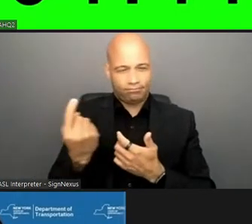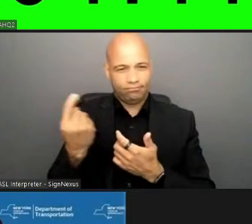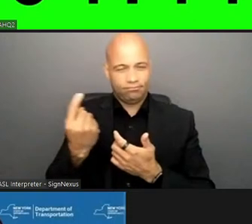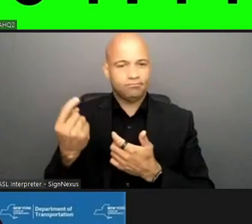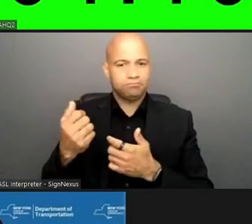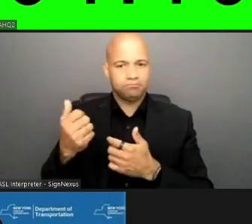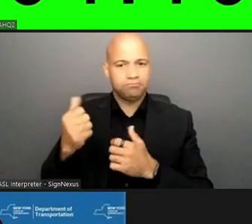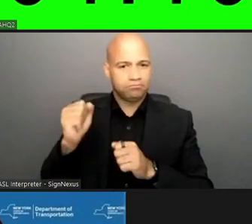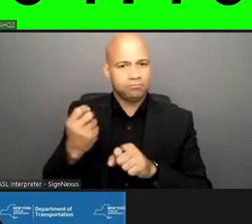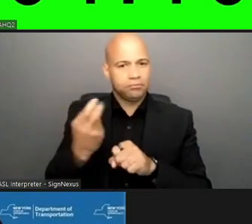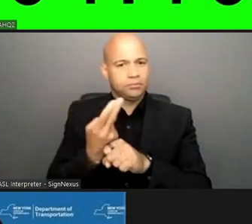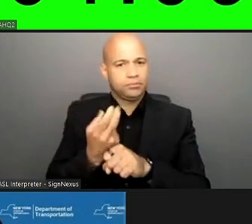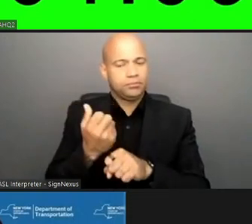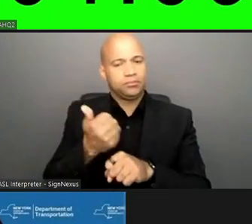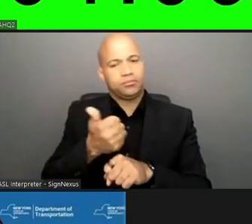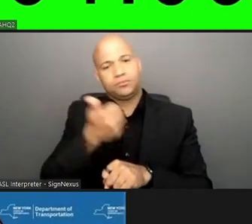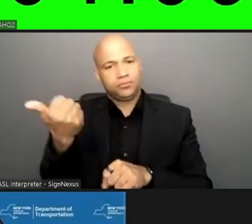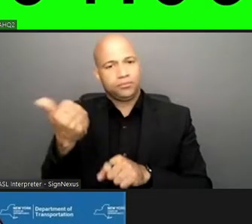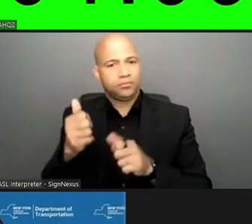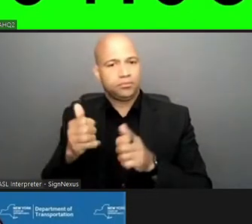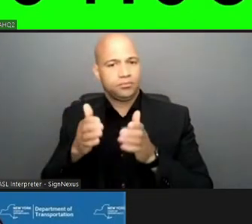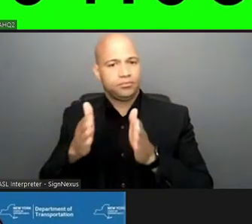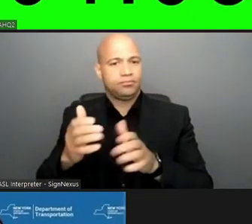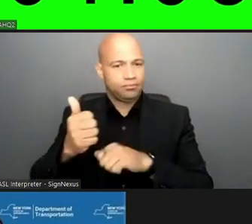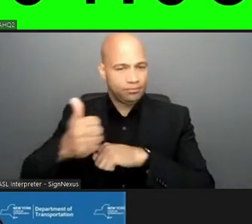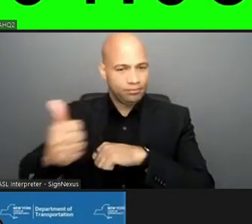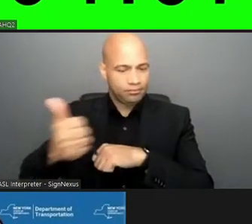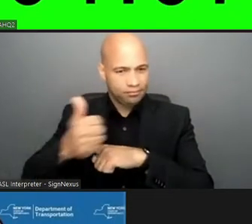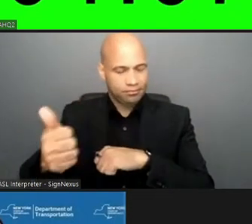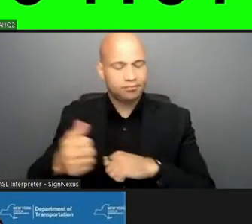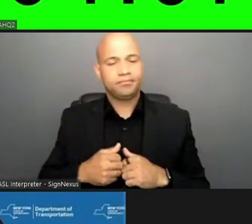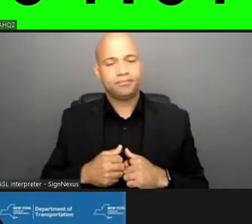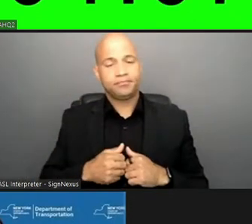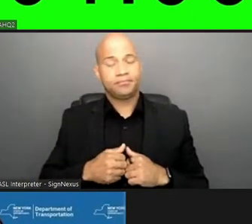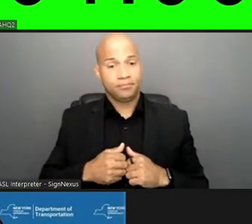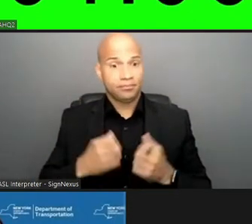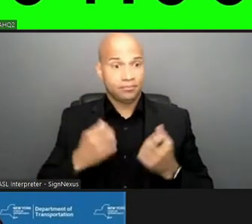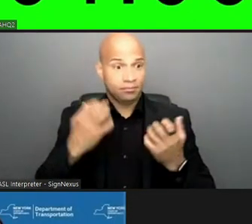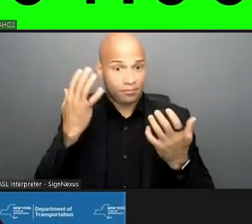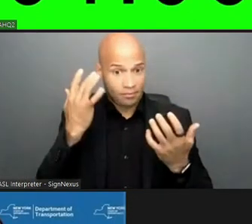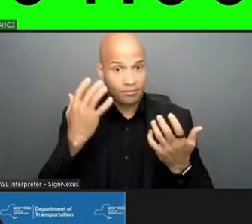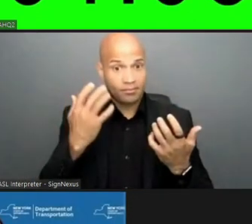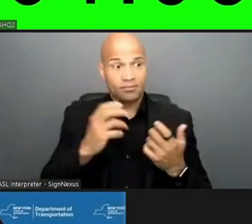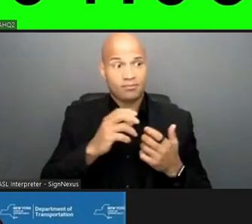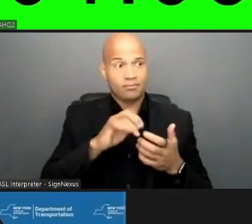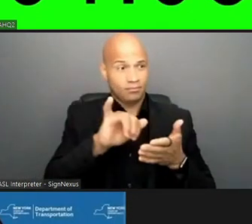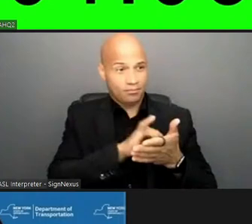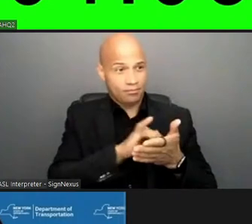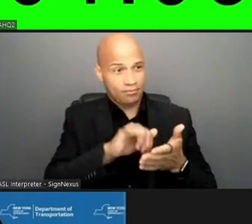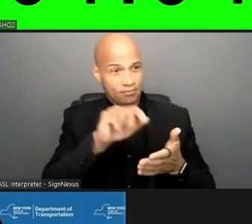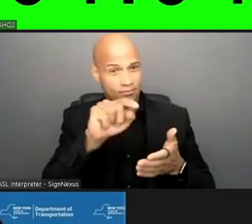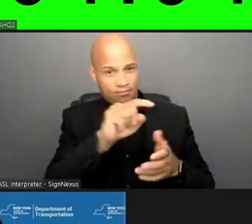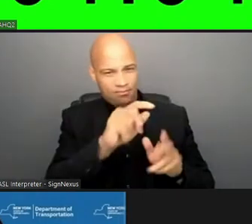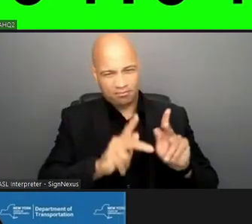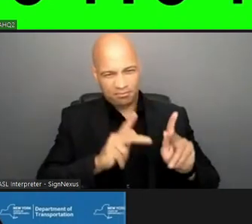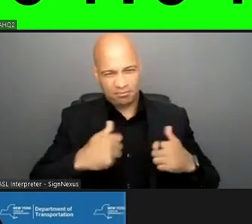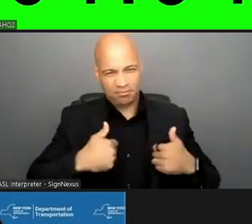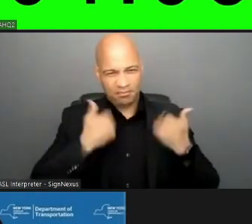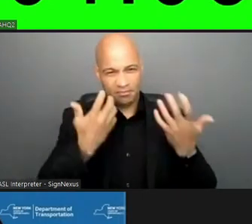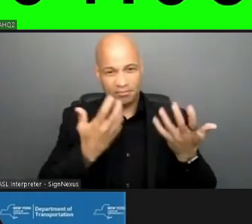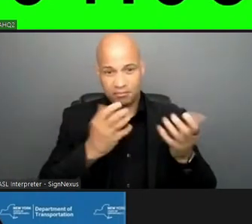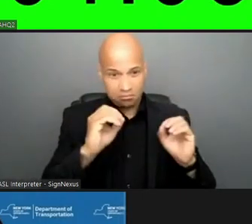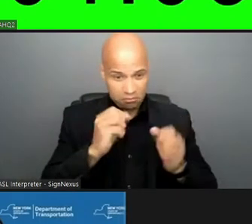congestion pricing raises we can improve MTA service so the majority of New Yorkers who don't own cars can get around more easily